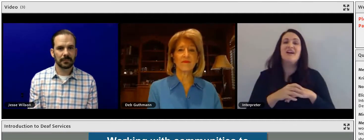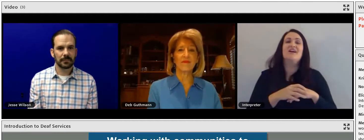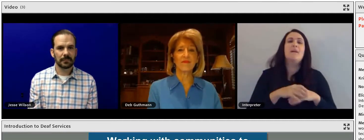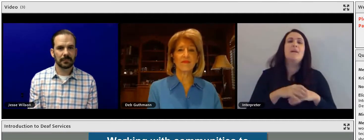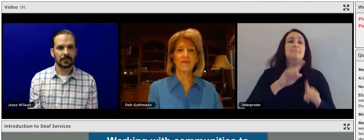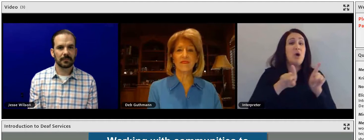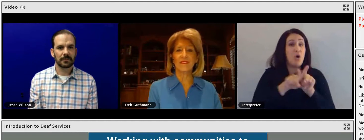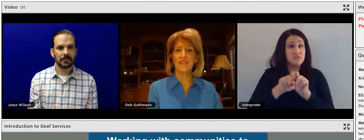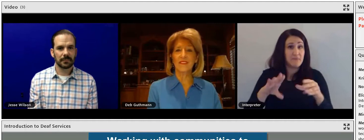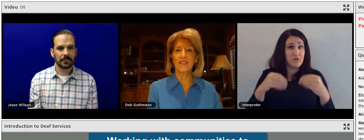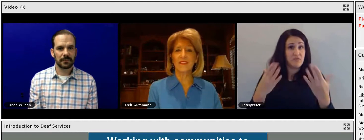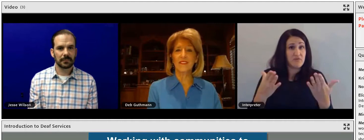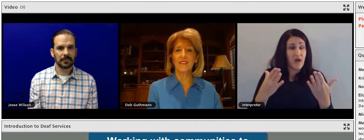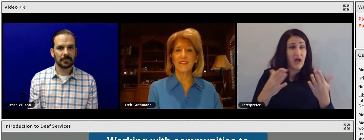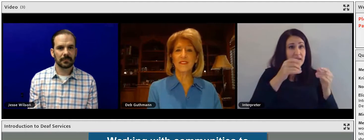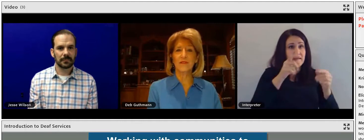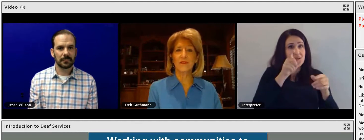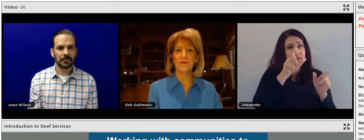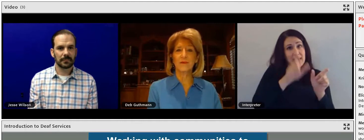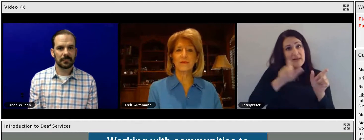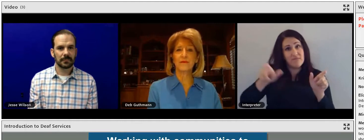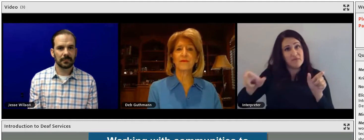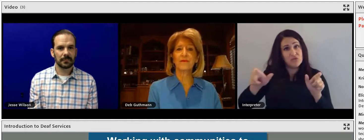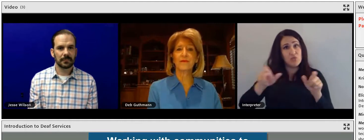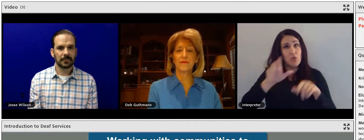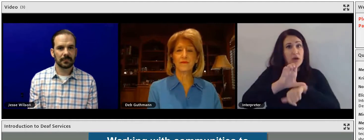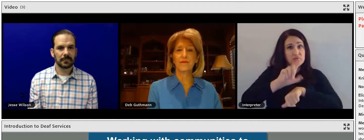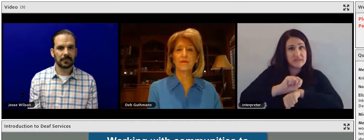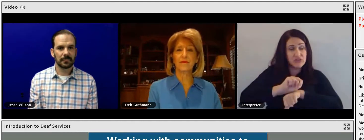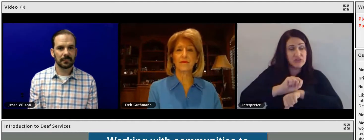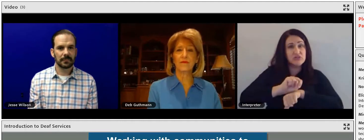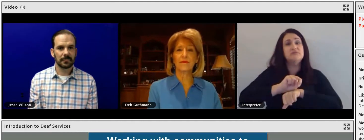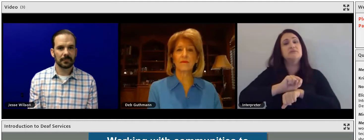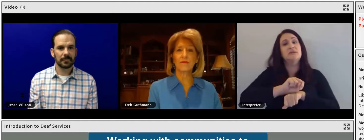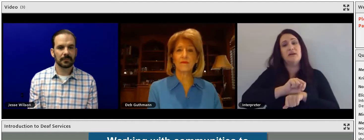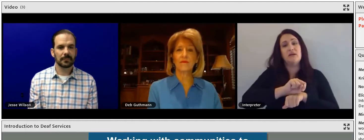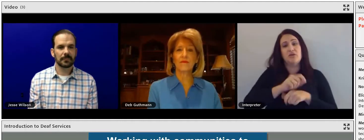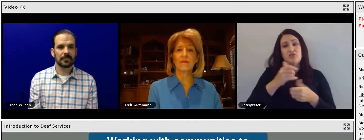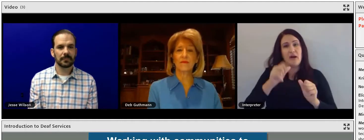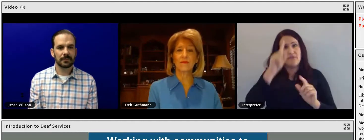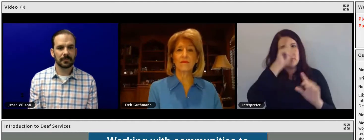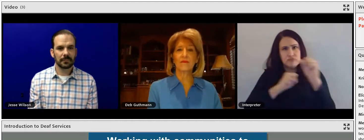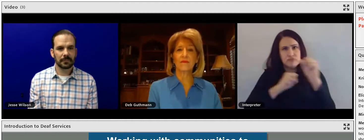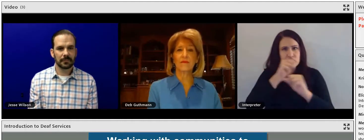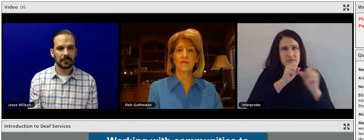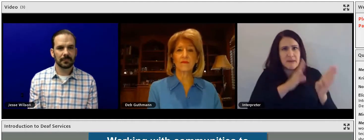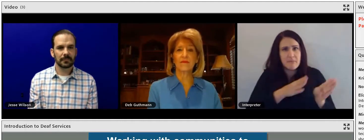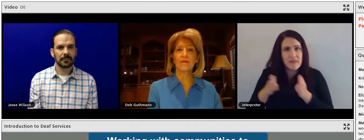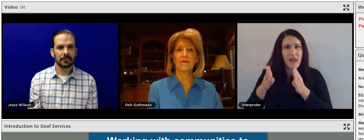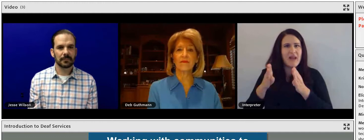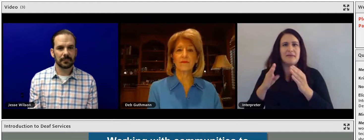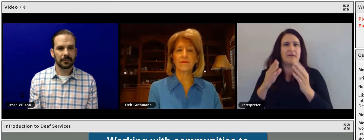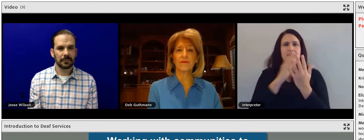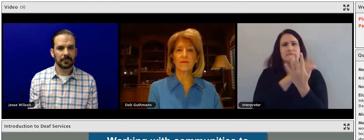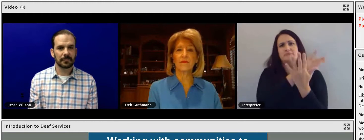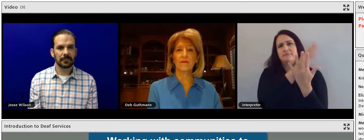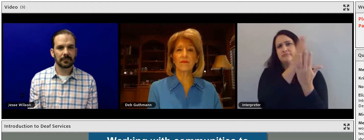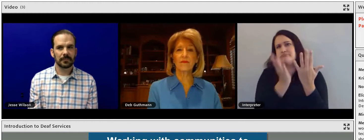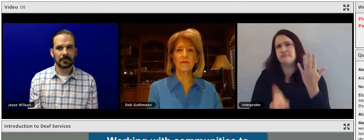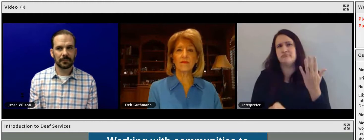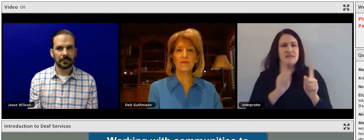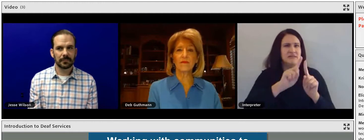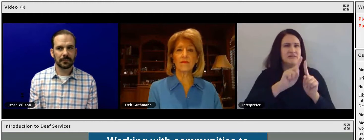then we can also provide individualized consultation and mentoring, strategic planning, kind of a whole host of different